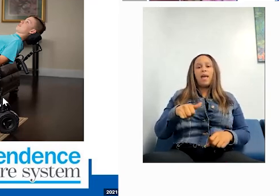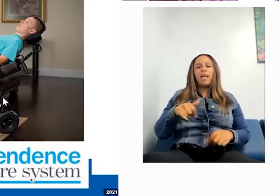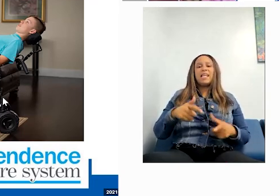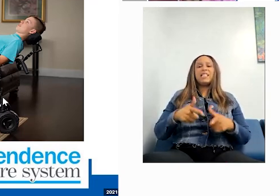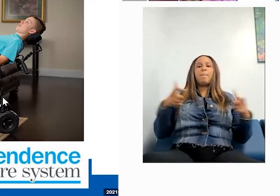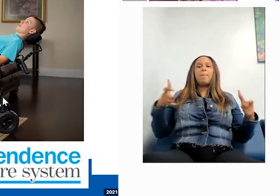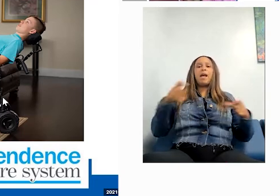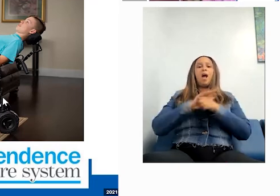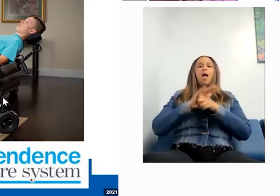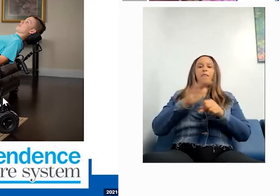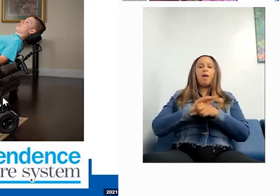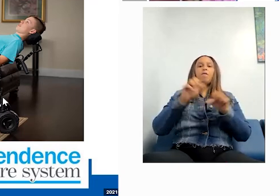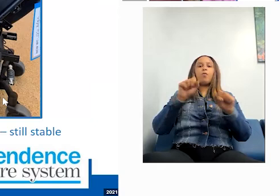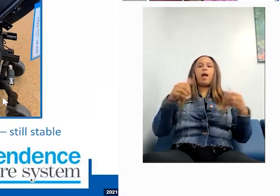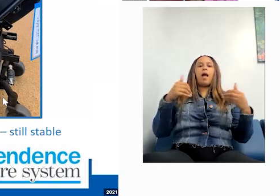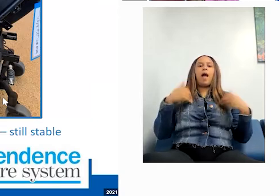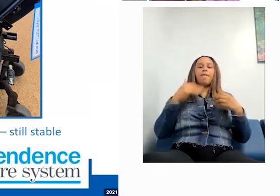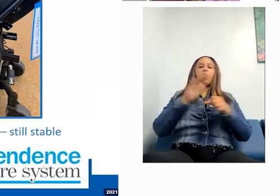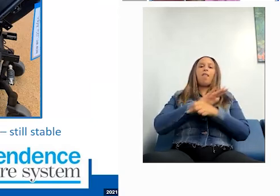maintain stability.